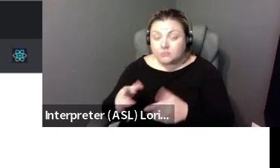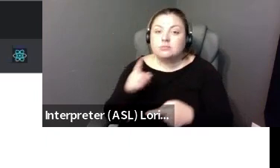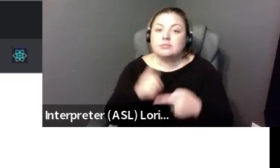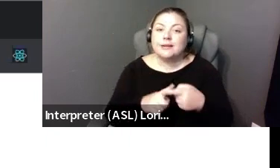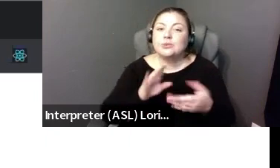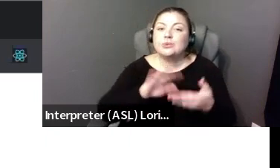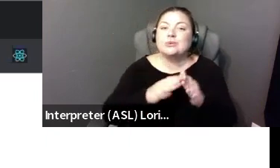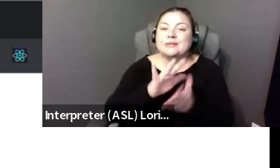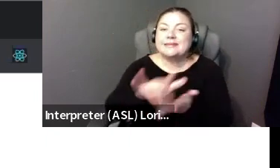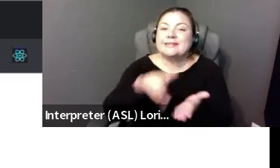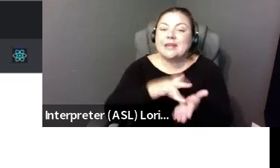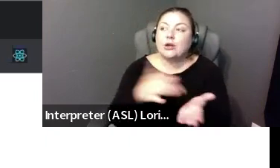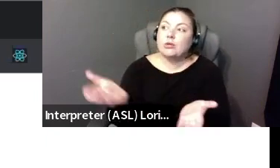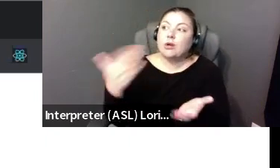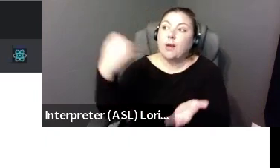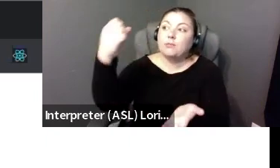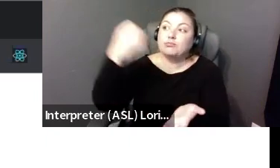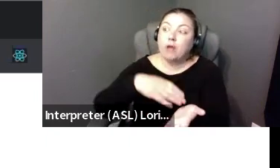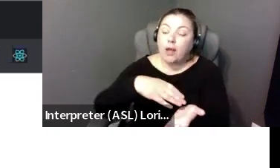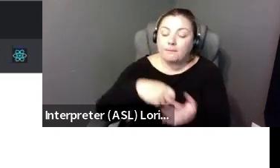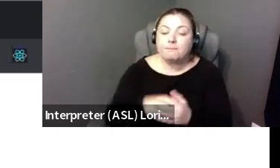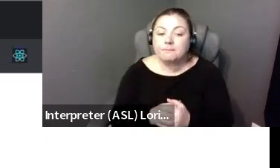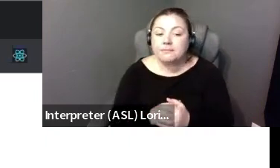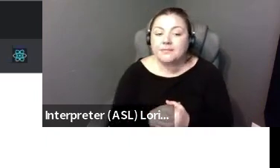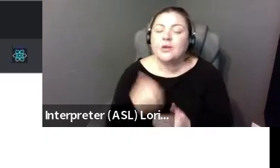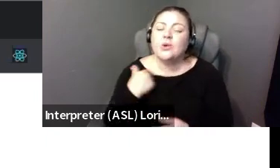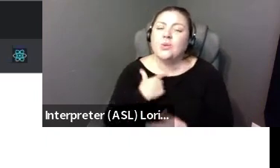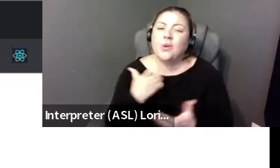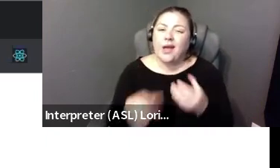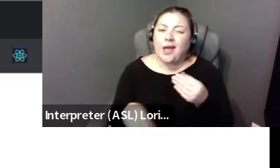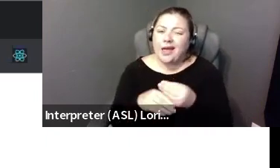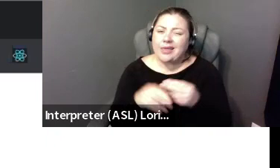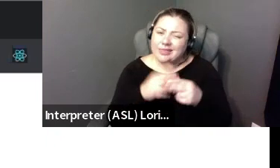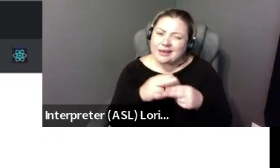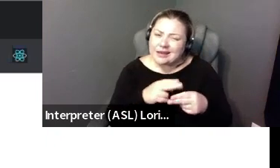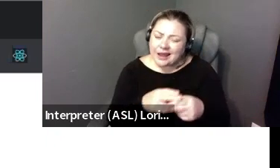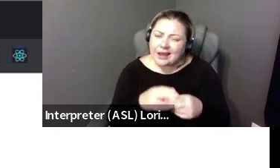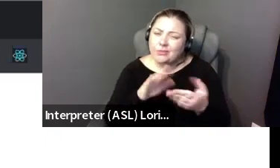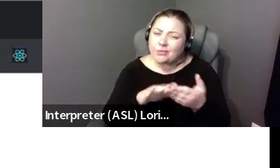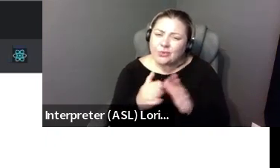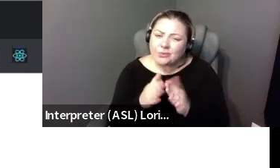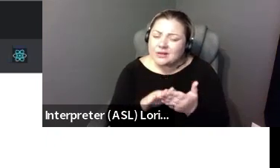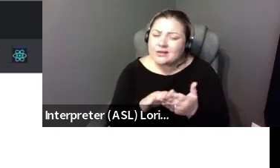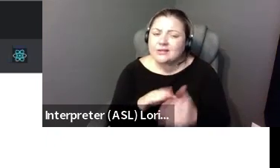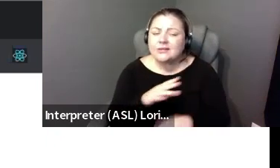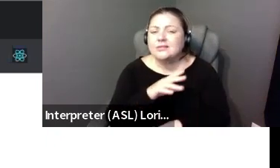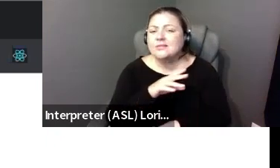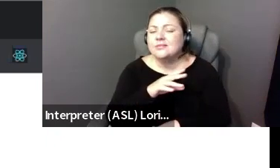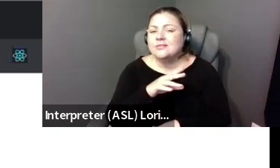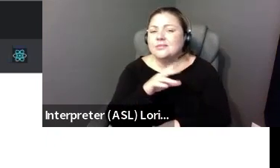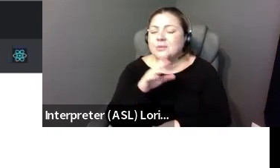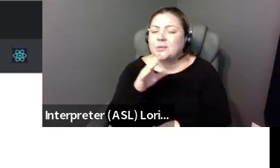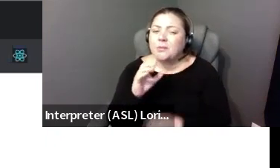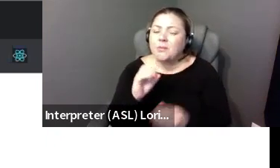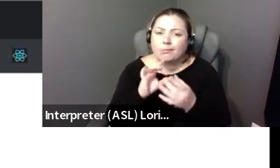highlight schools and playgrounds to give a face to the name and to the experience of many of the children living in neighborhoods. And then